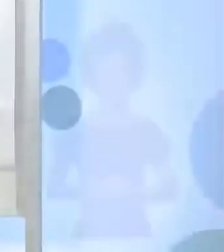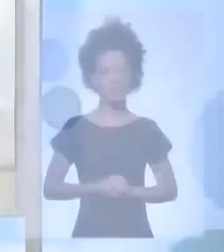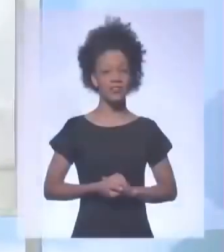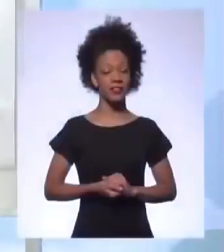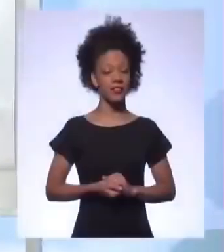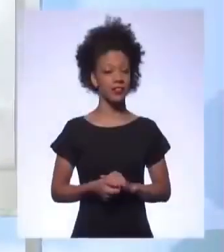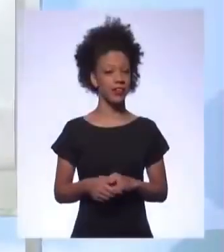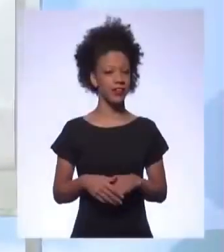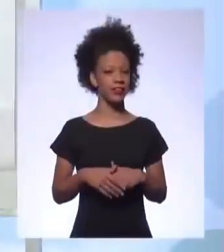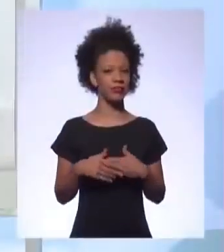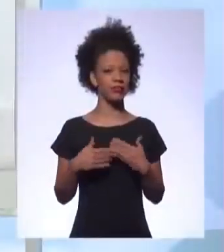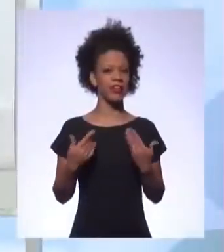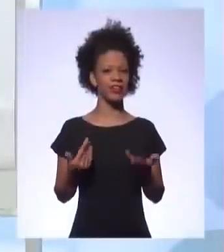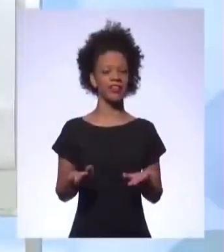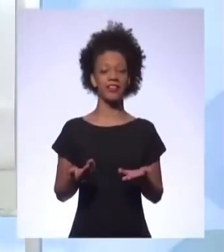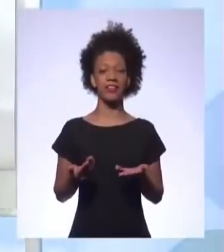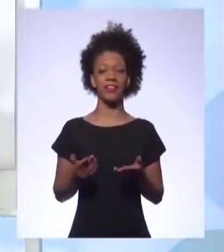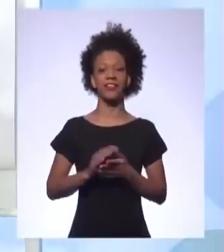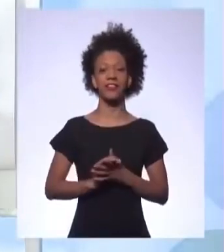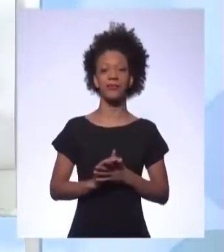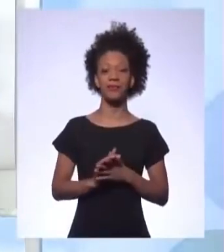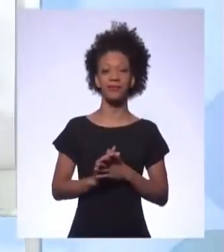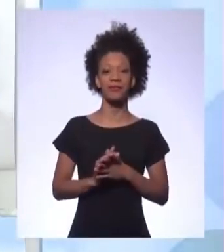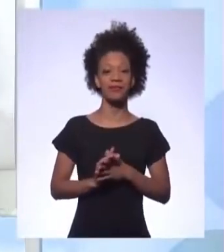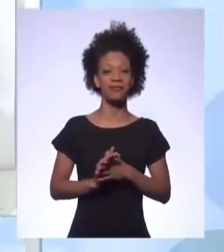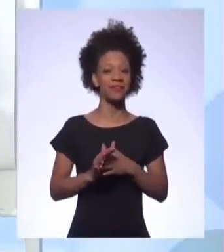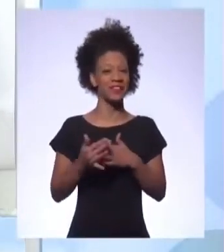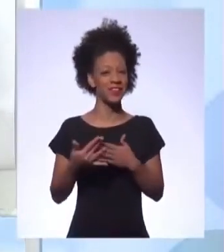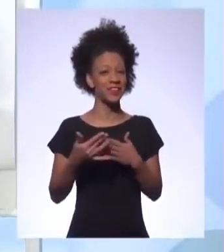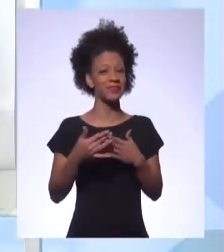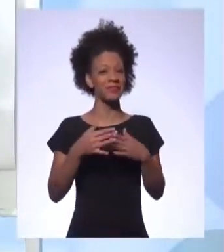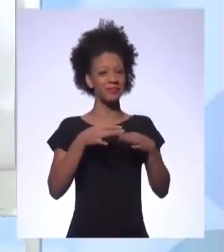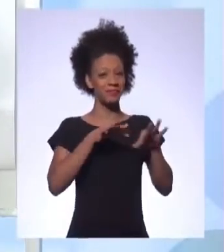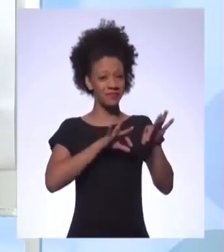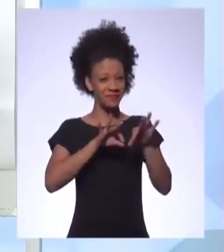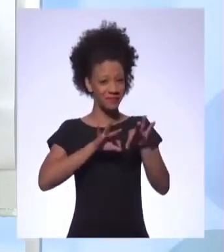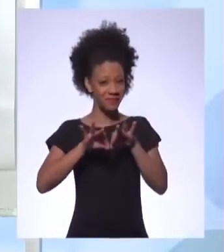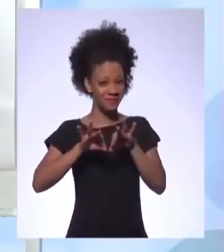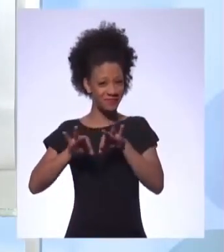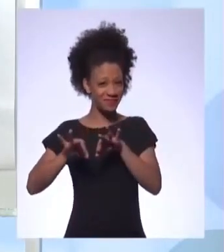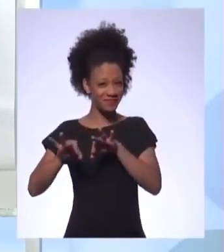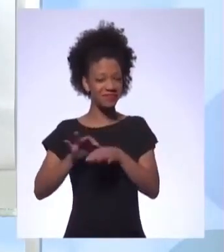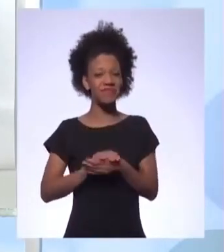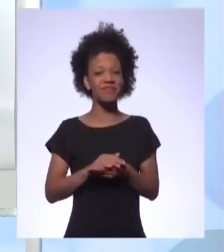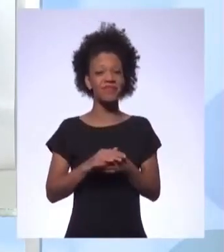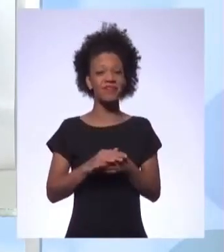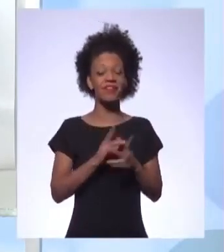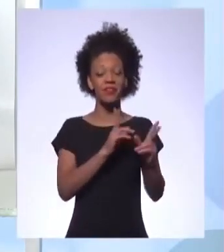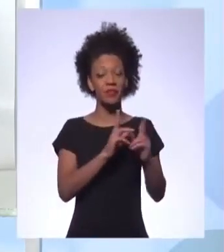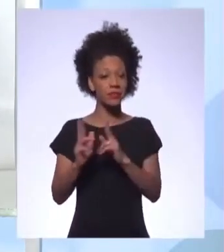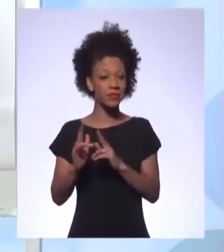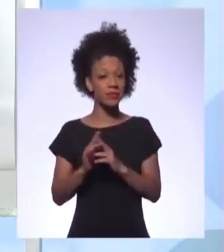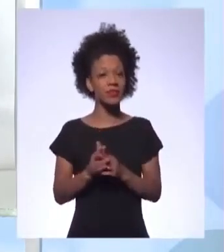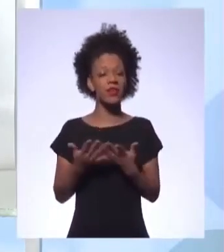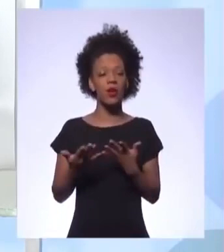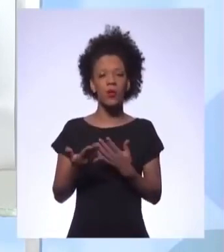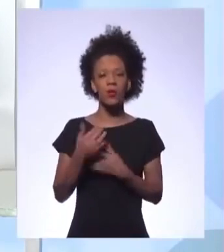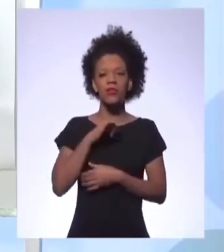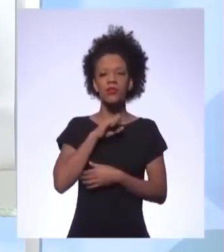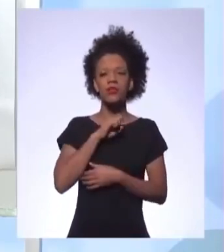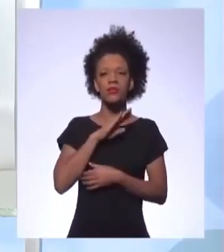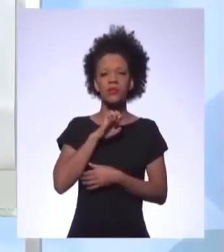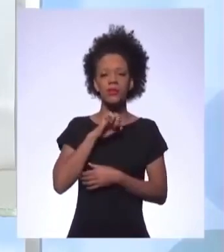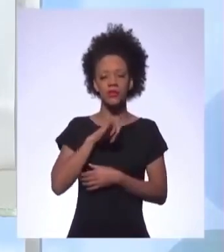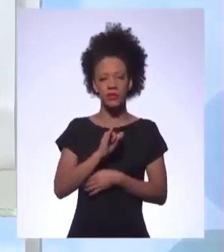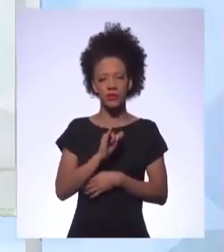Bom, agora o Marcos vai colocar ali a ordem ali do PPT, né? Por favor, Marcos. Olha como a Isabela se